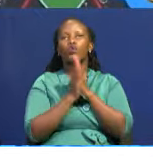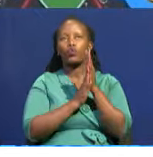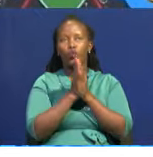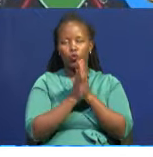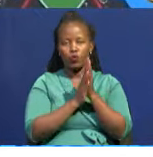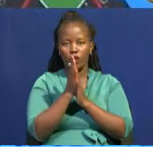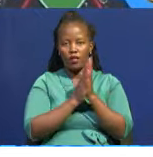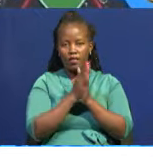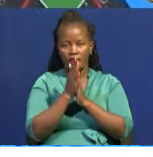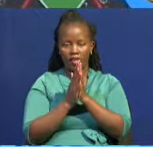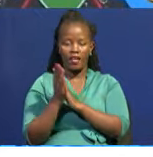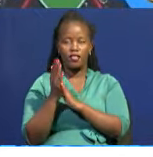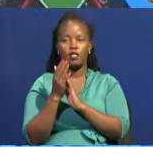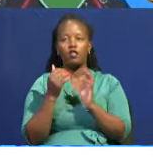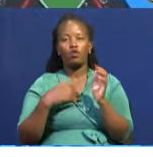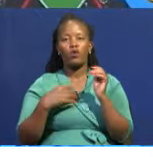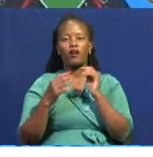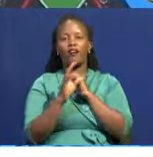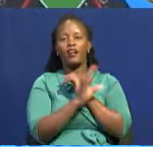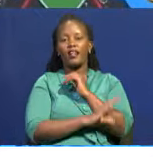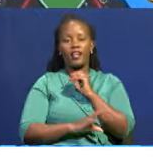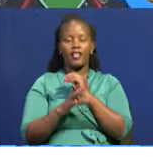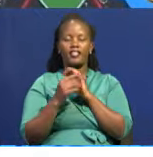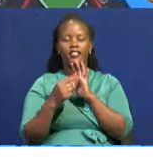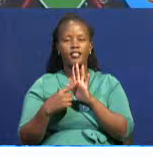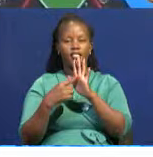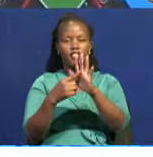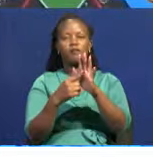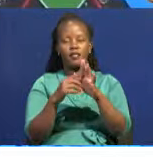our country's image in the international arena?